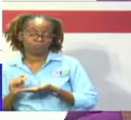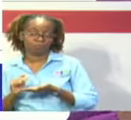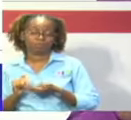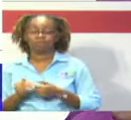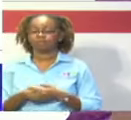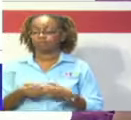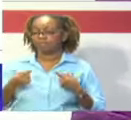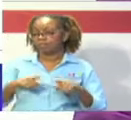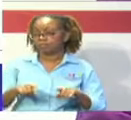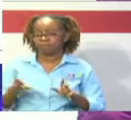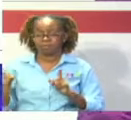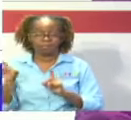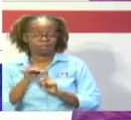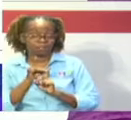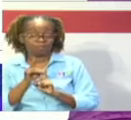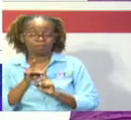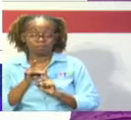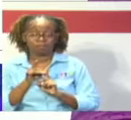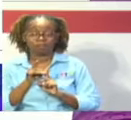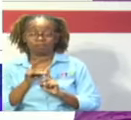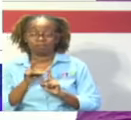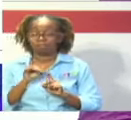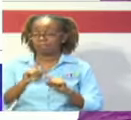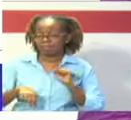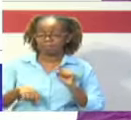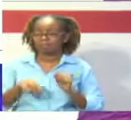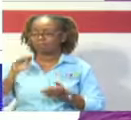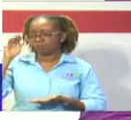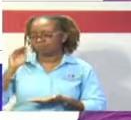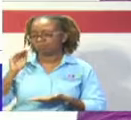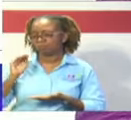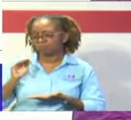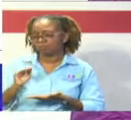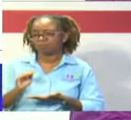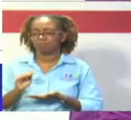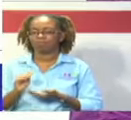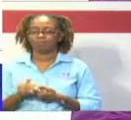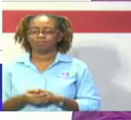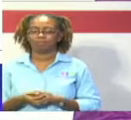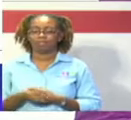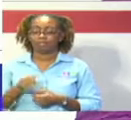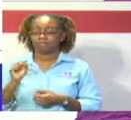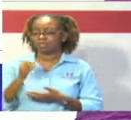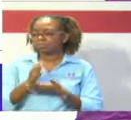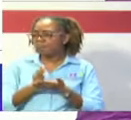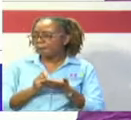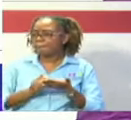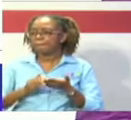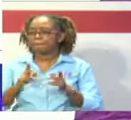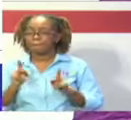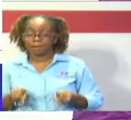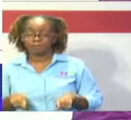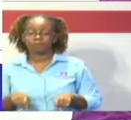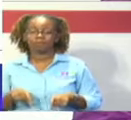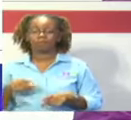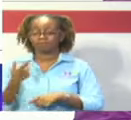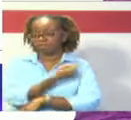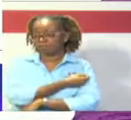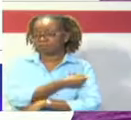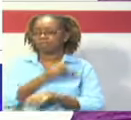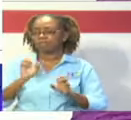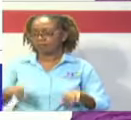certainly reduce the chance. So although vaccinated people can transmit virus to other people, studies indicate that they do